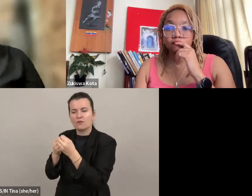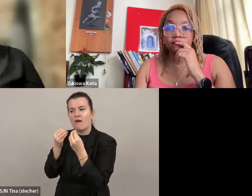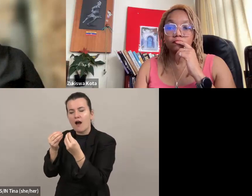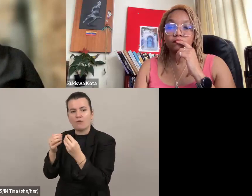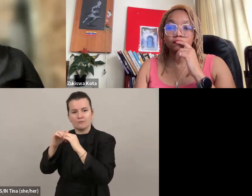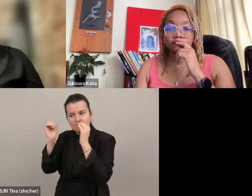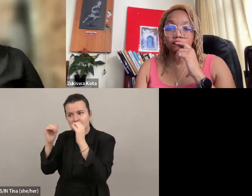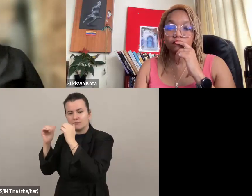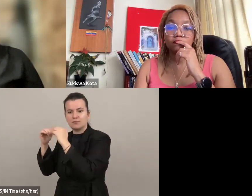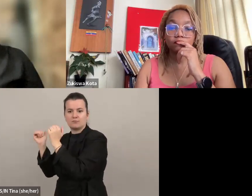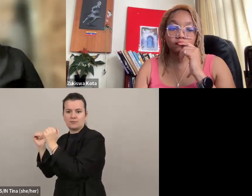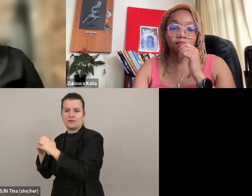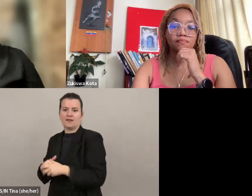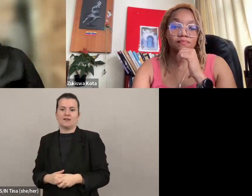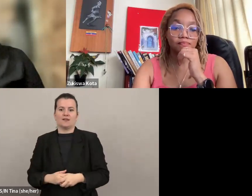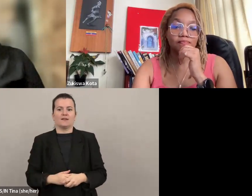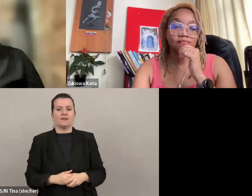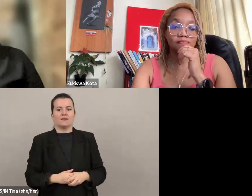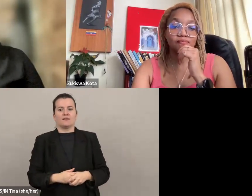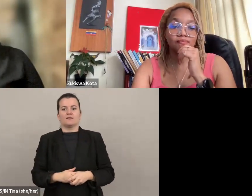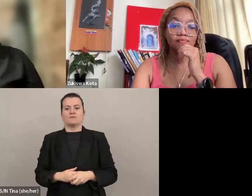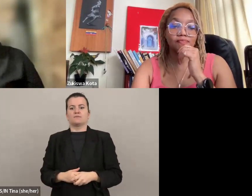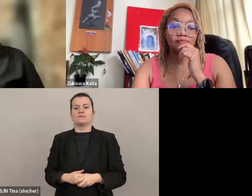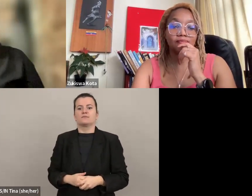group behind. Yeah, thank you.